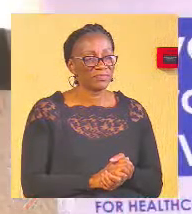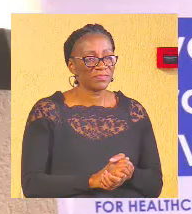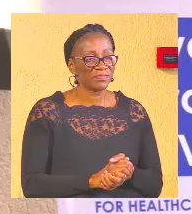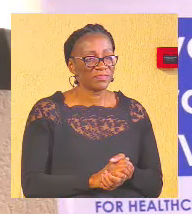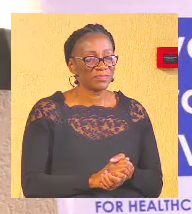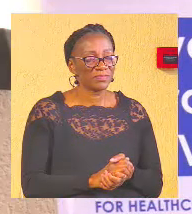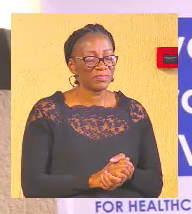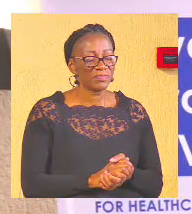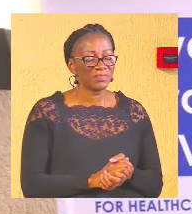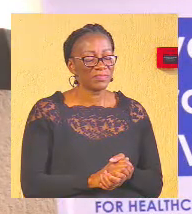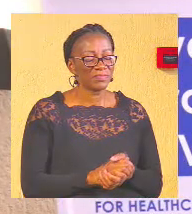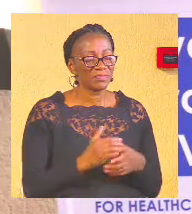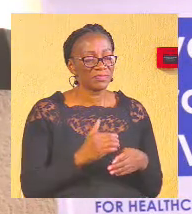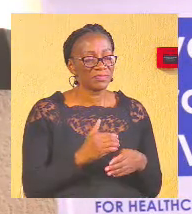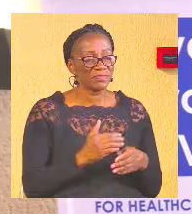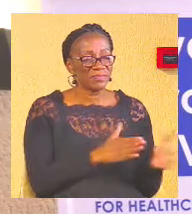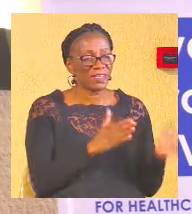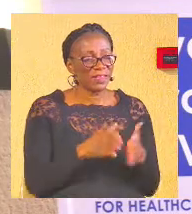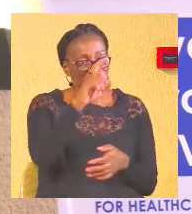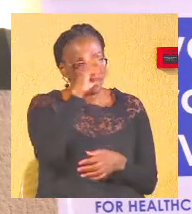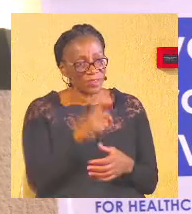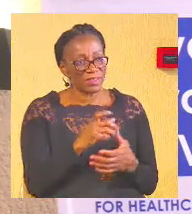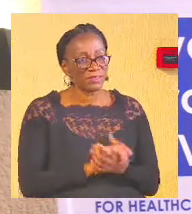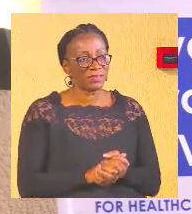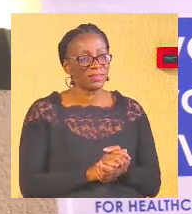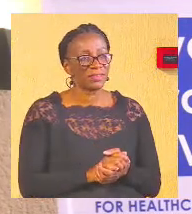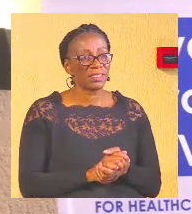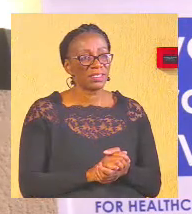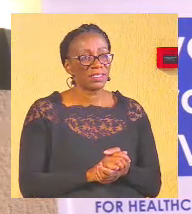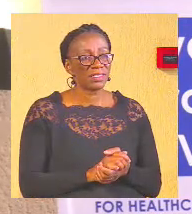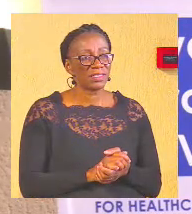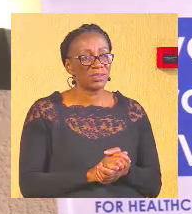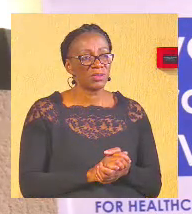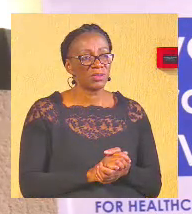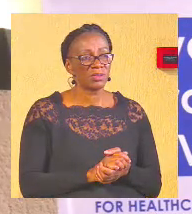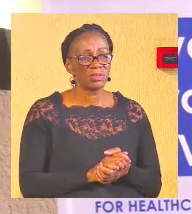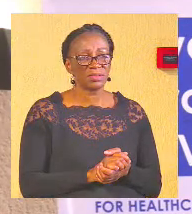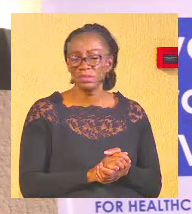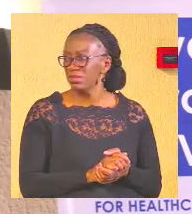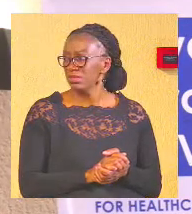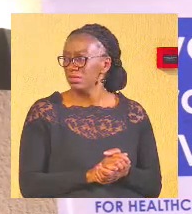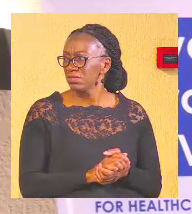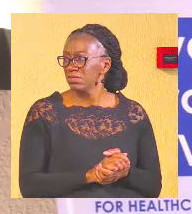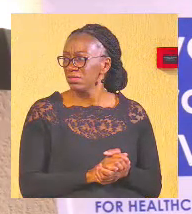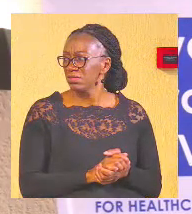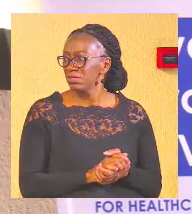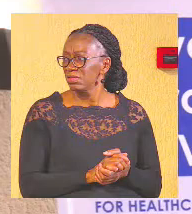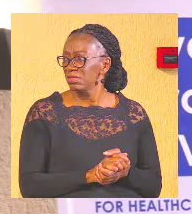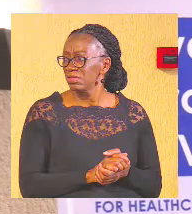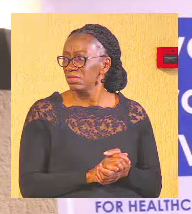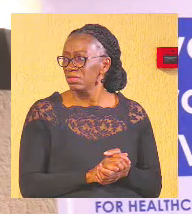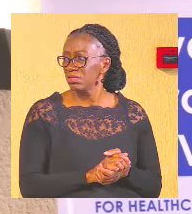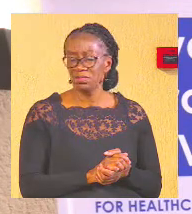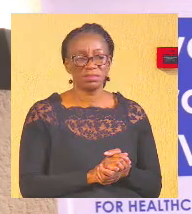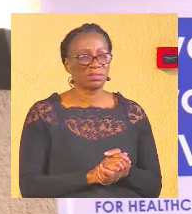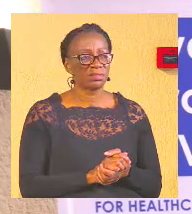yours. Thank you. Hi, Mr. Mbele, Mr. Nangombe. Yana Marie Smith from Namibia Media Holdings. I have more than one question,